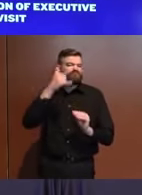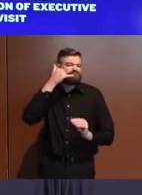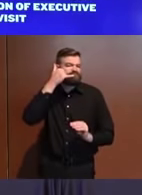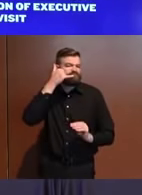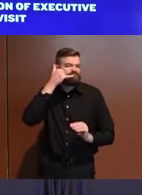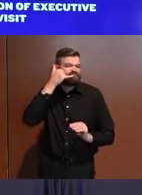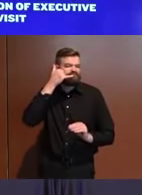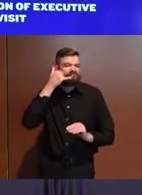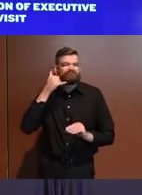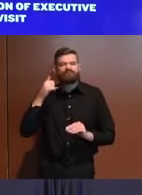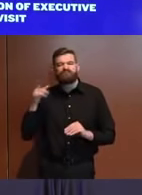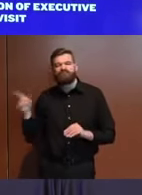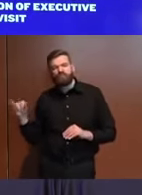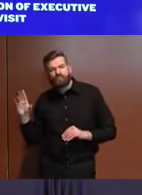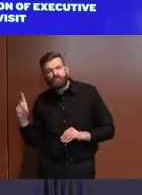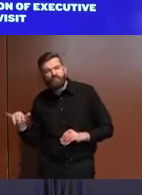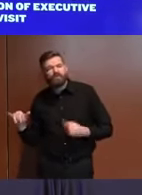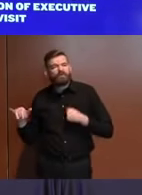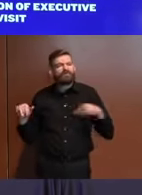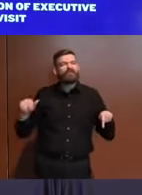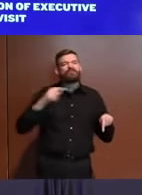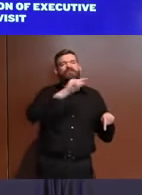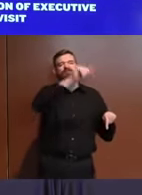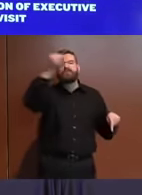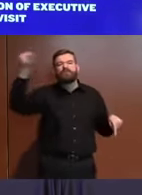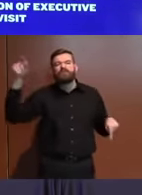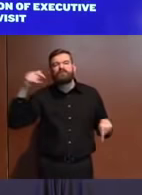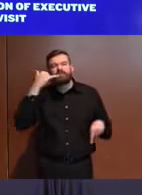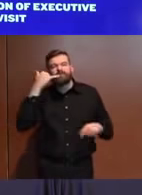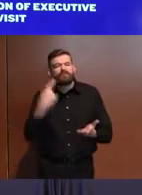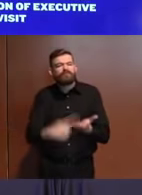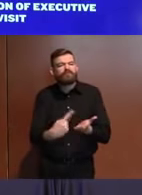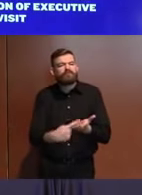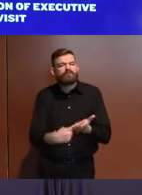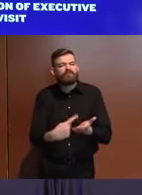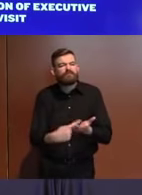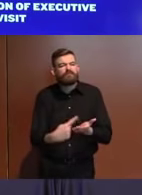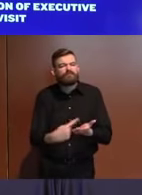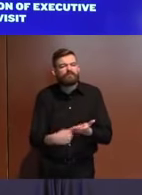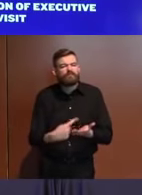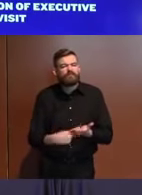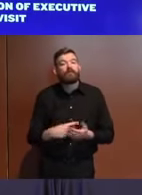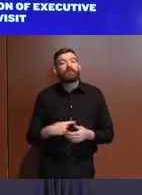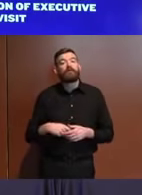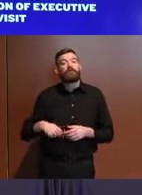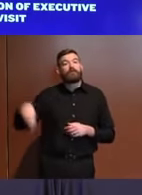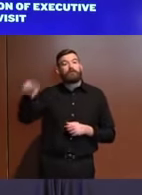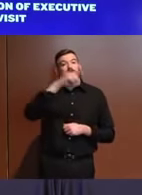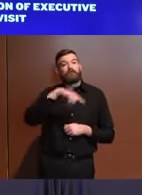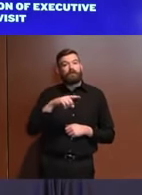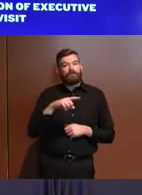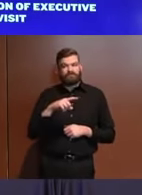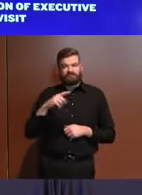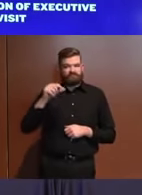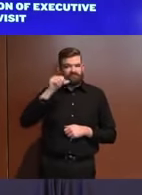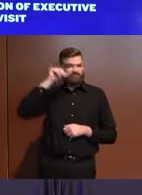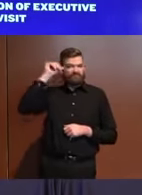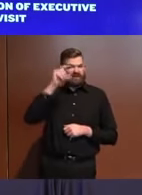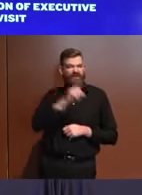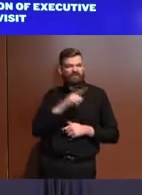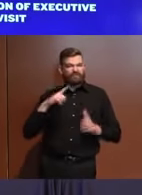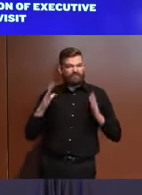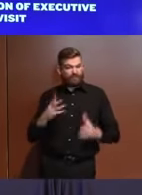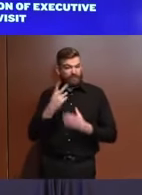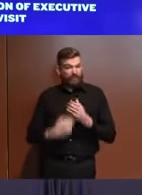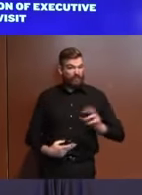we had 119 out of 120 legislators on a call yesterday, both sides of the aisle. A